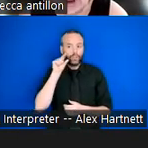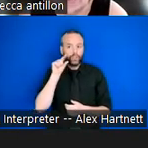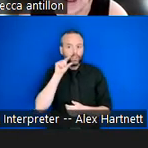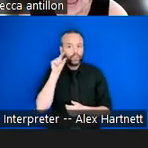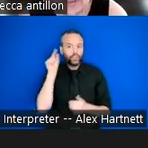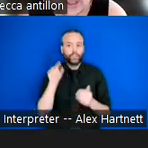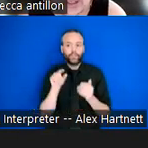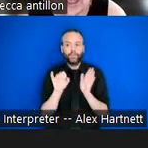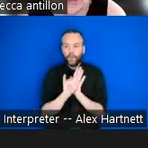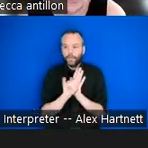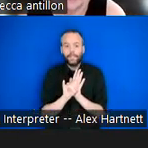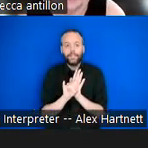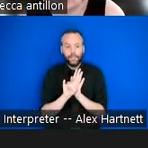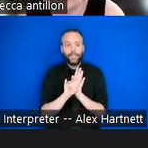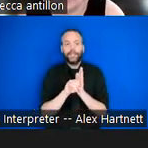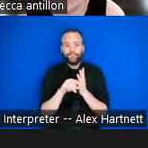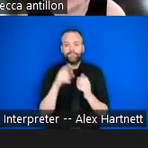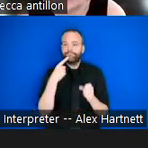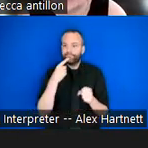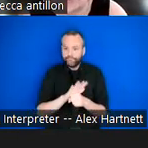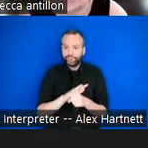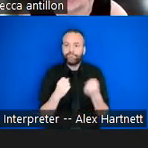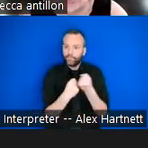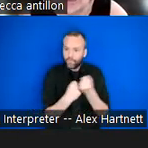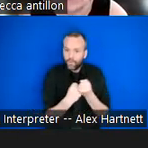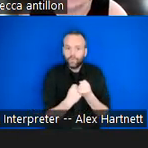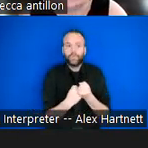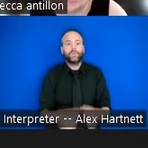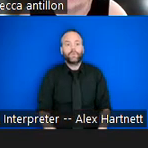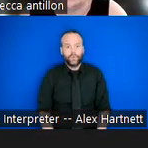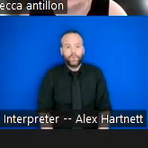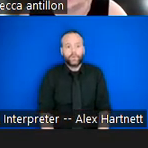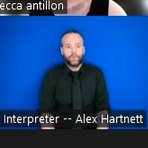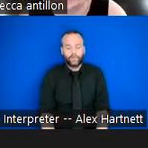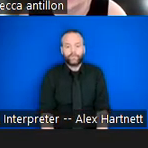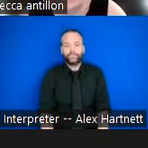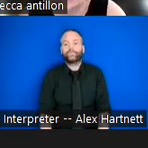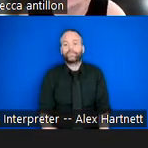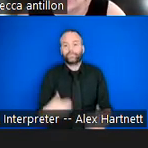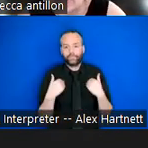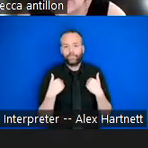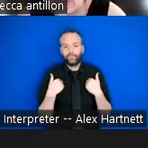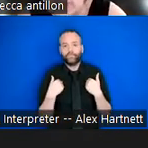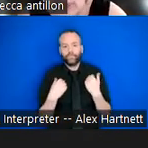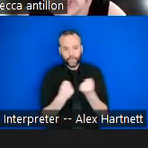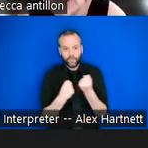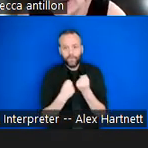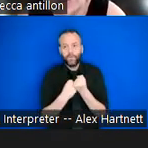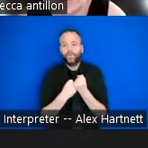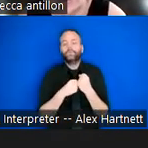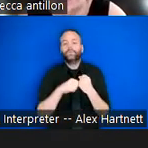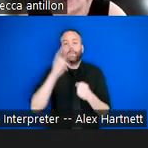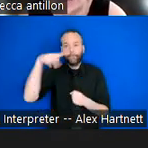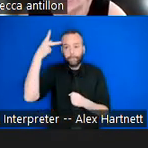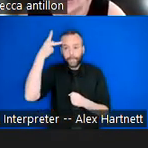they do offer advocacy. RPYA is committed to organizing, lobbying, and supporting political and community